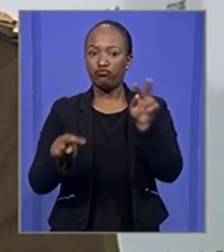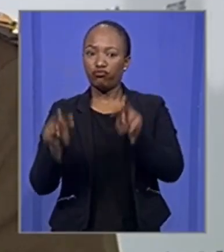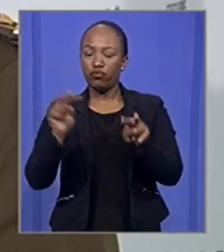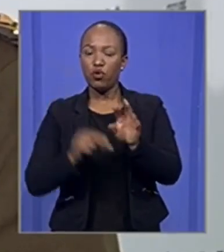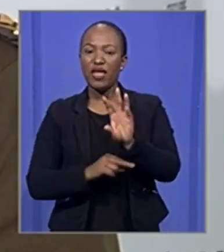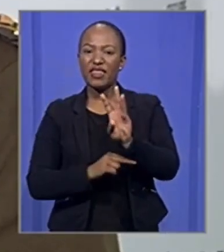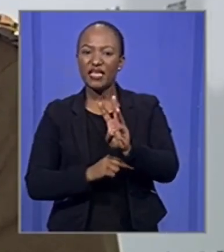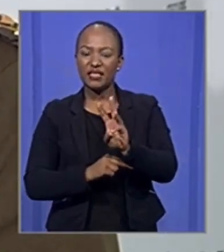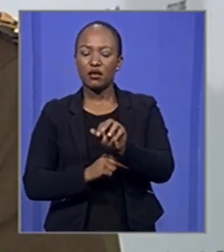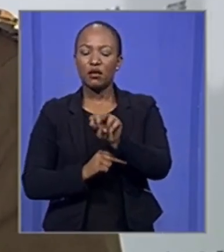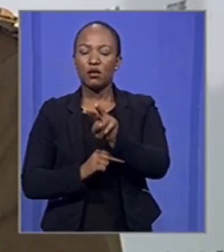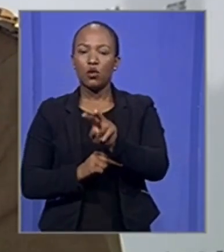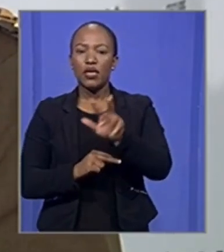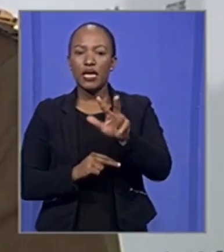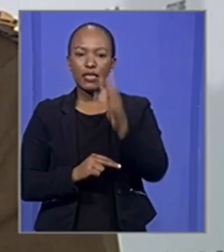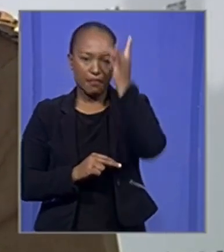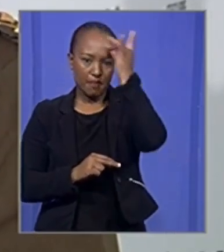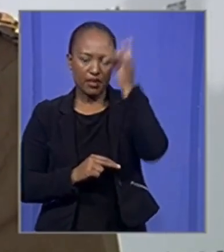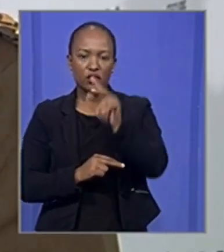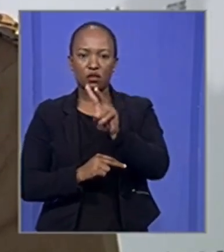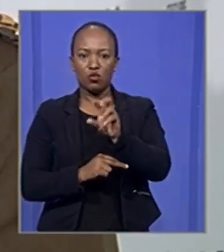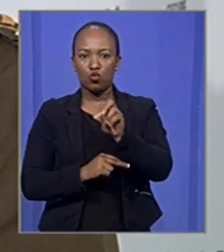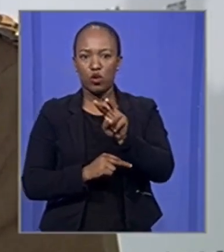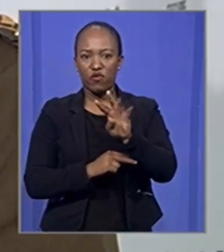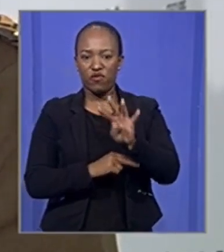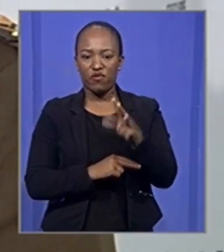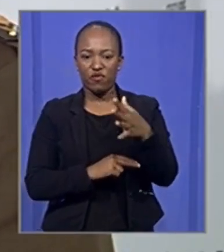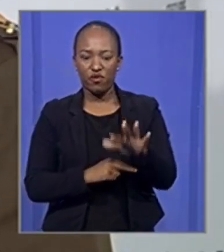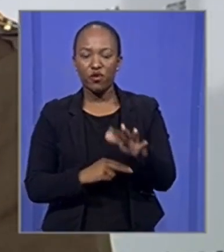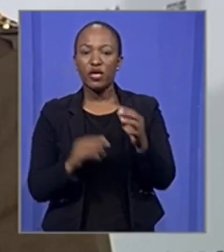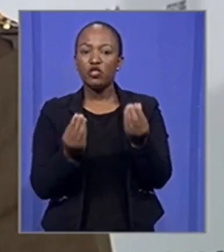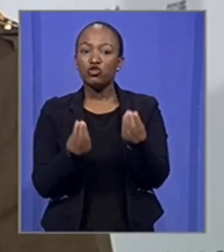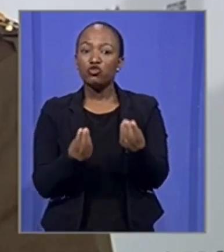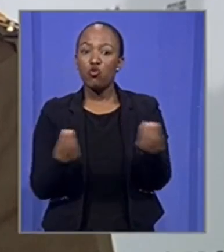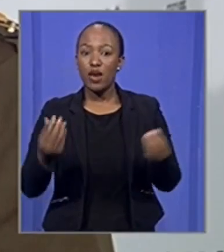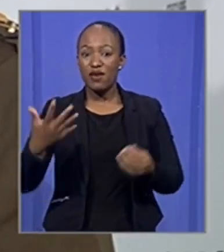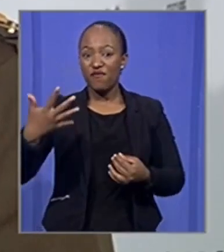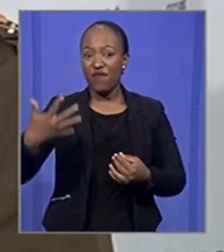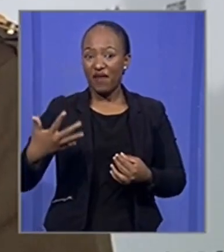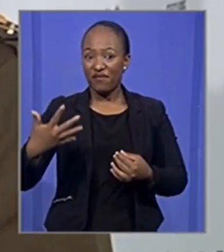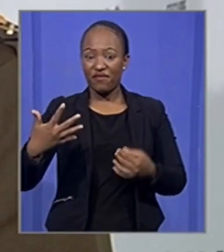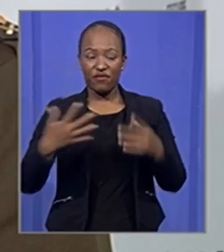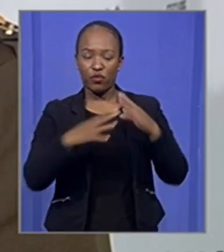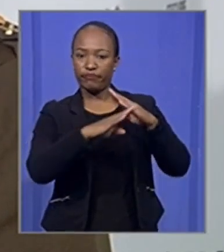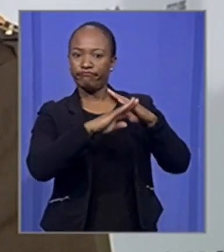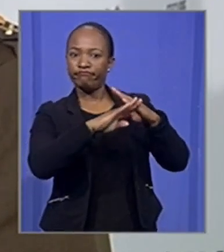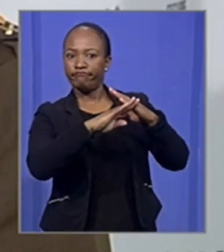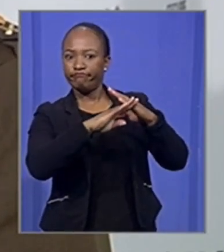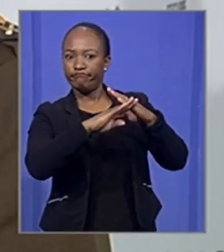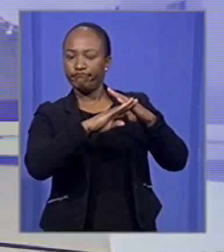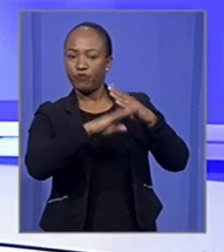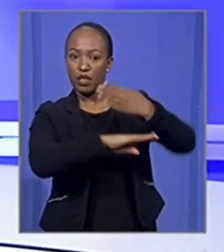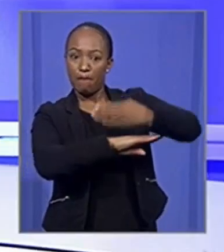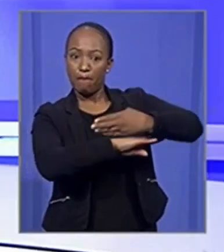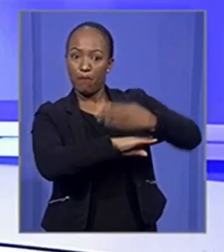28th of March 2024, intercepted about 5 children at the Beitbridge port of entry.